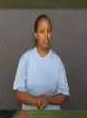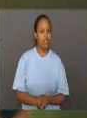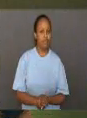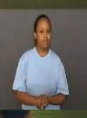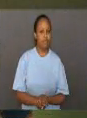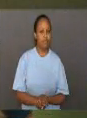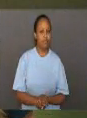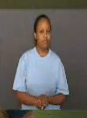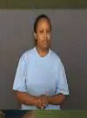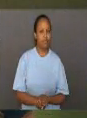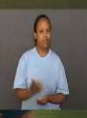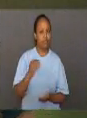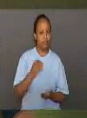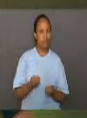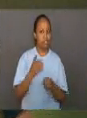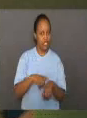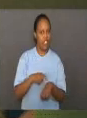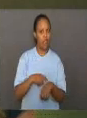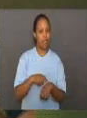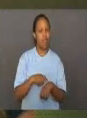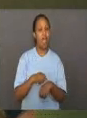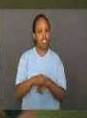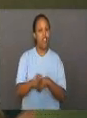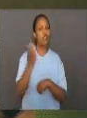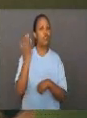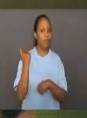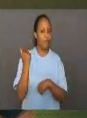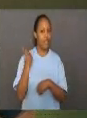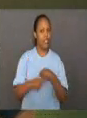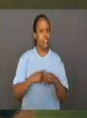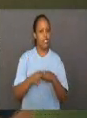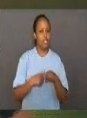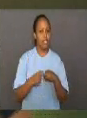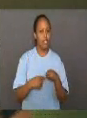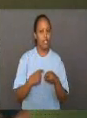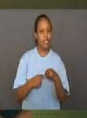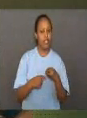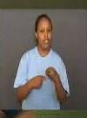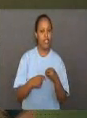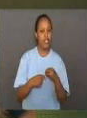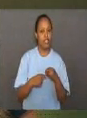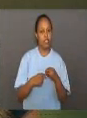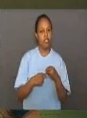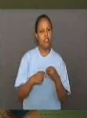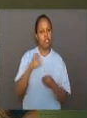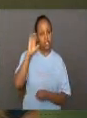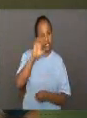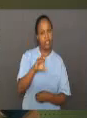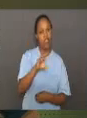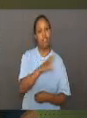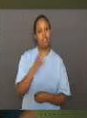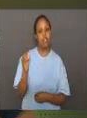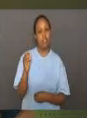You have already spent time learning about the qualities and duties